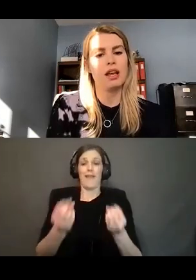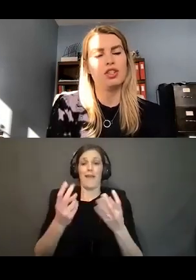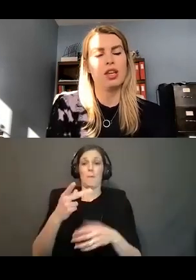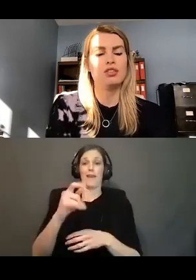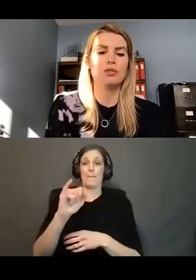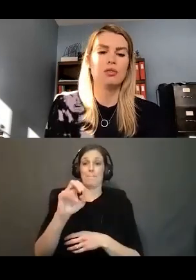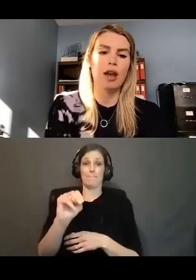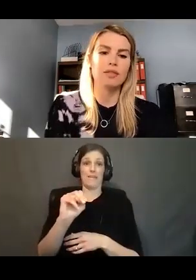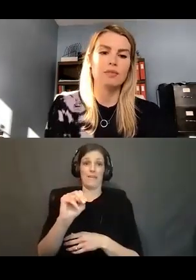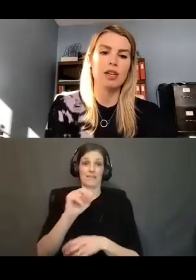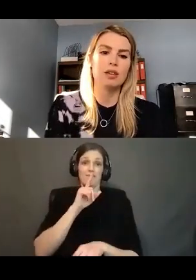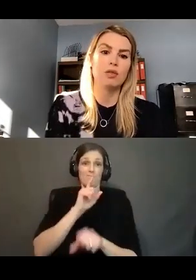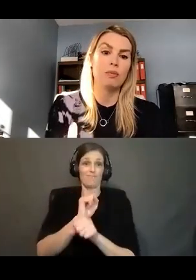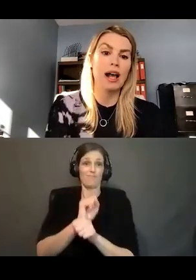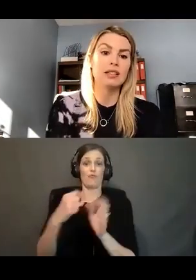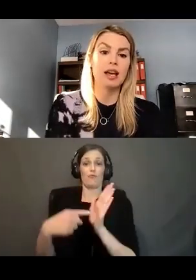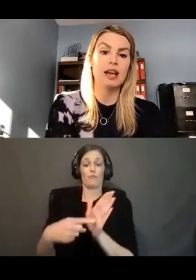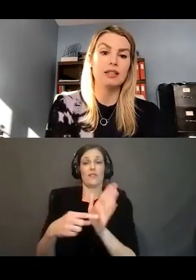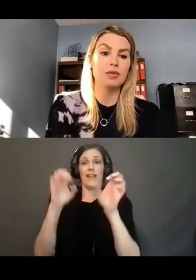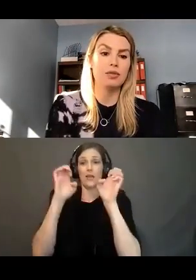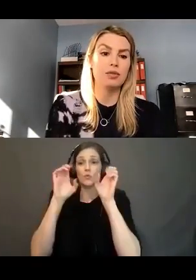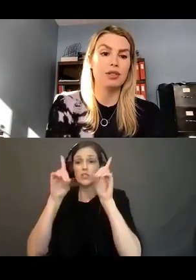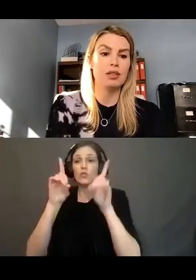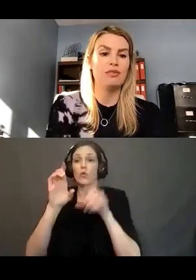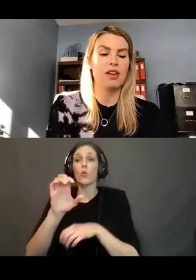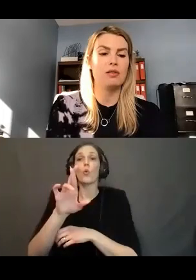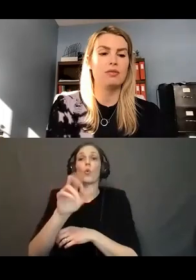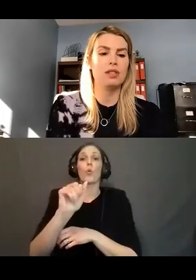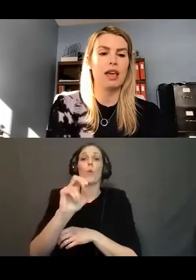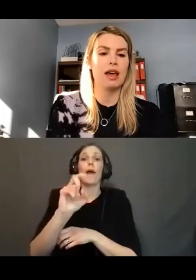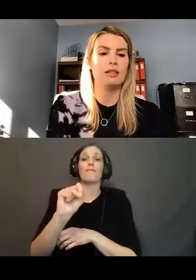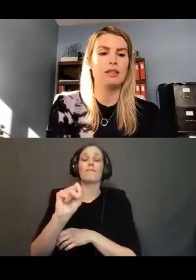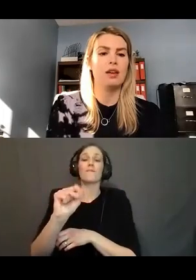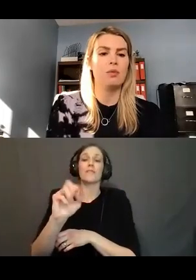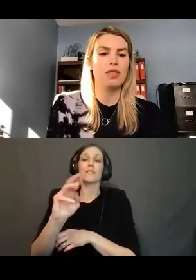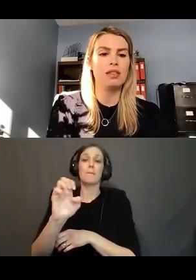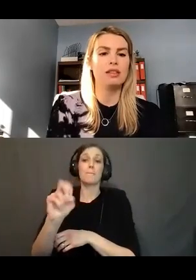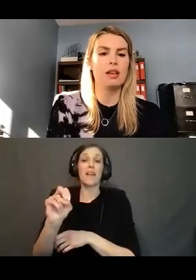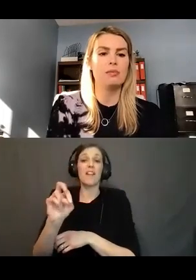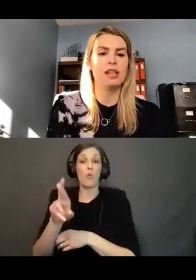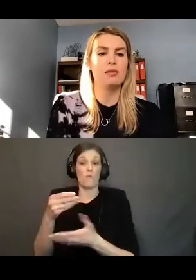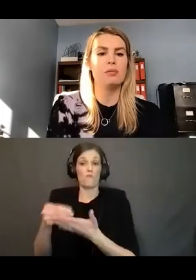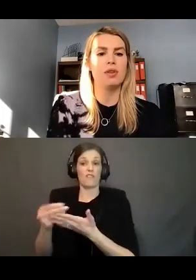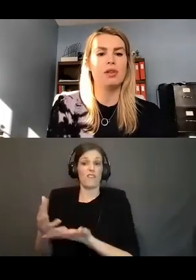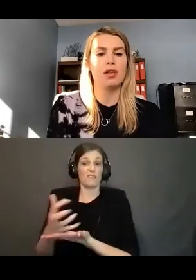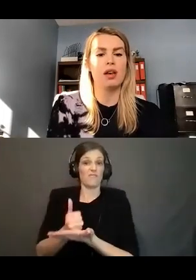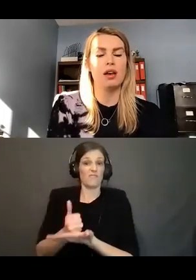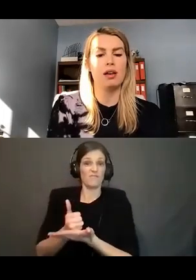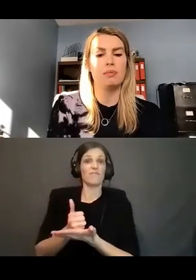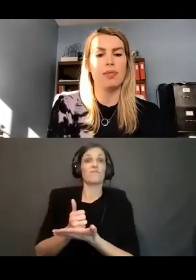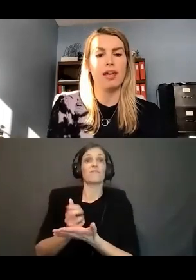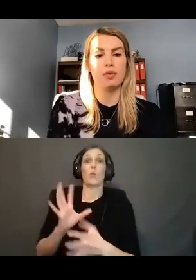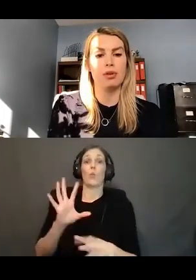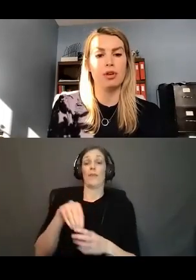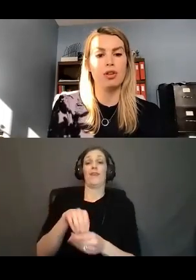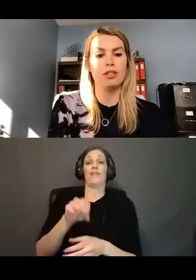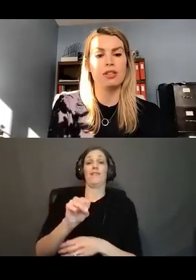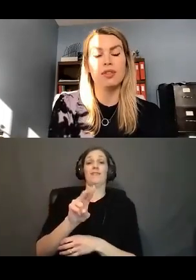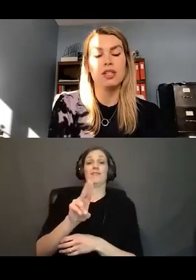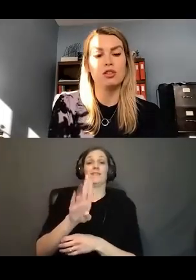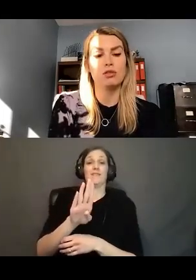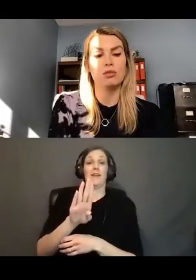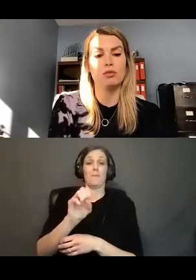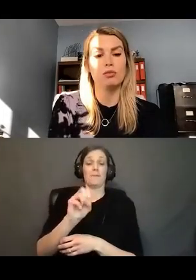represented educational craftsmen or monetizing resources, we found that within the subsample that we pulled,